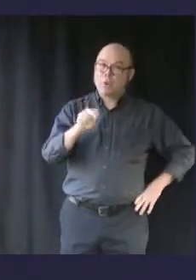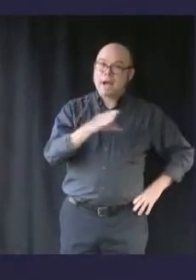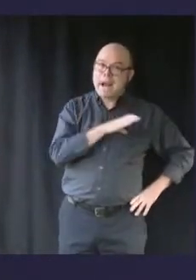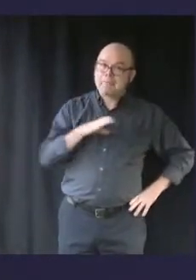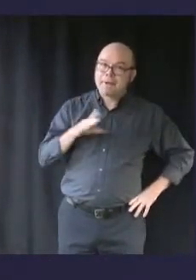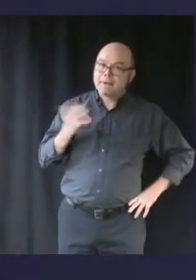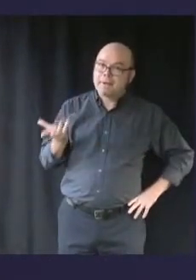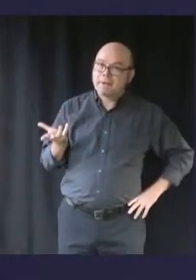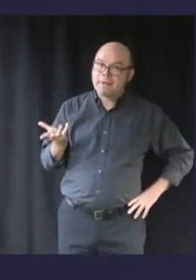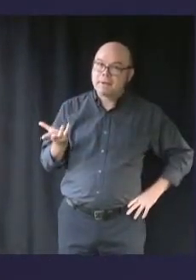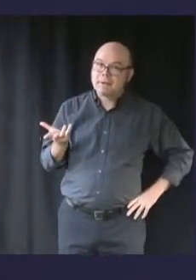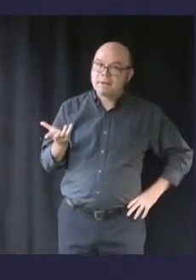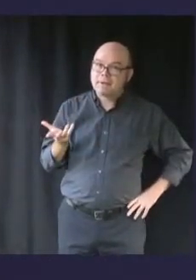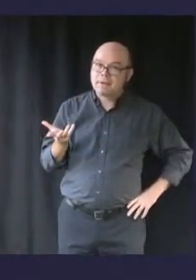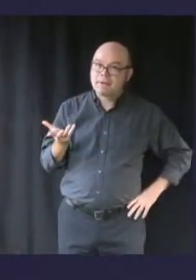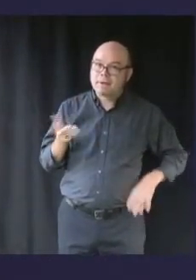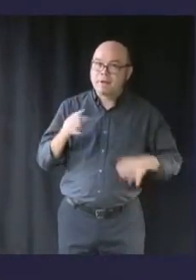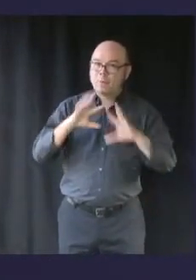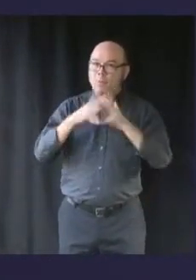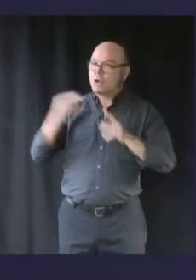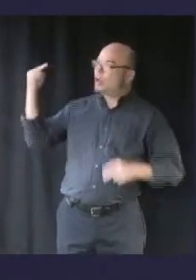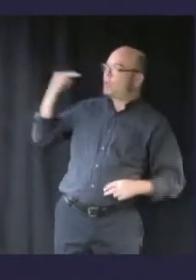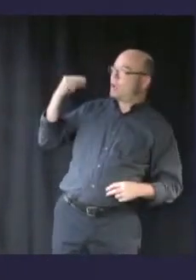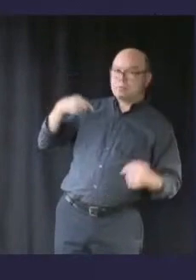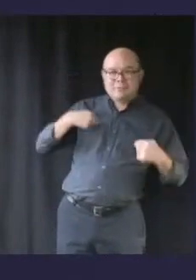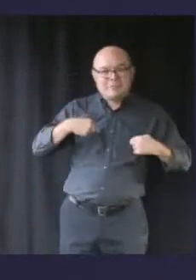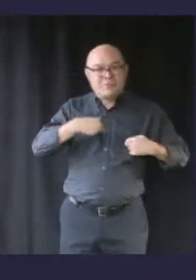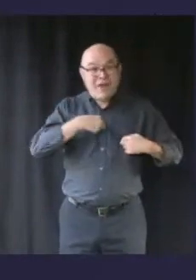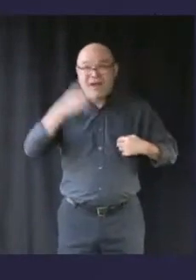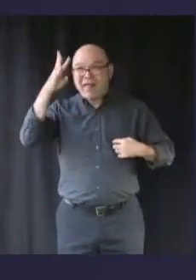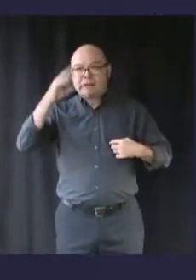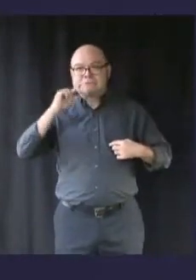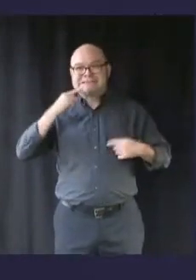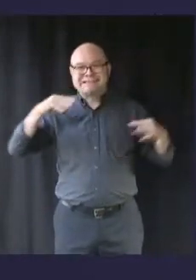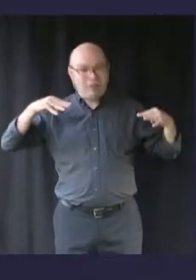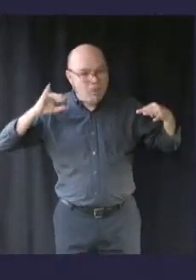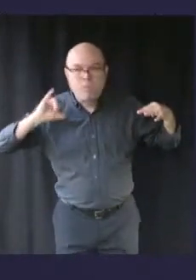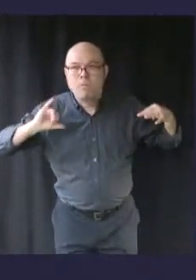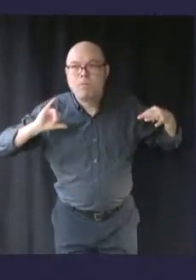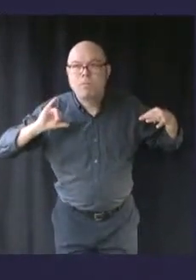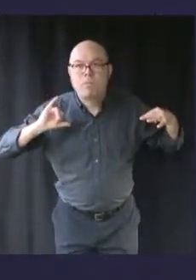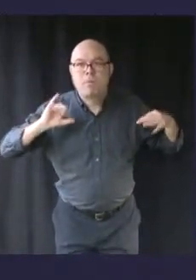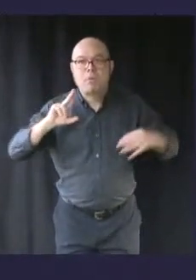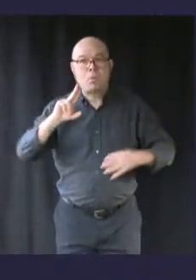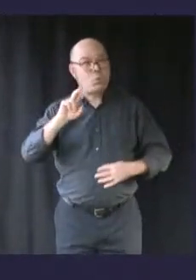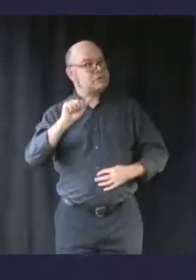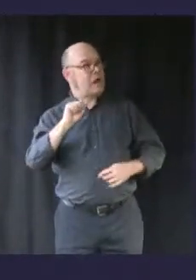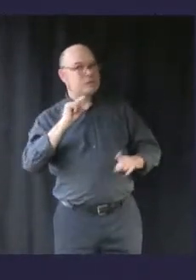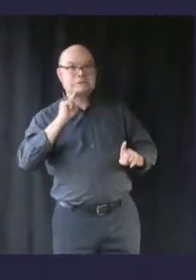still? The United States of America, do we mean it?